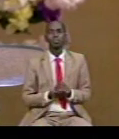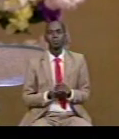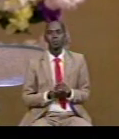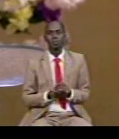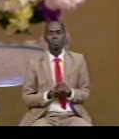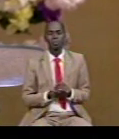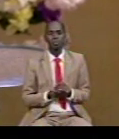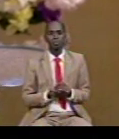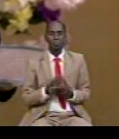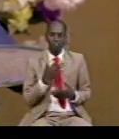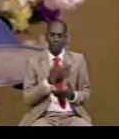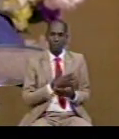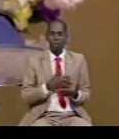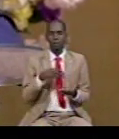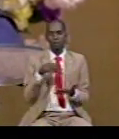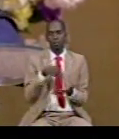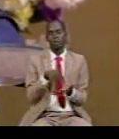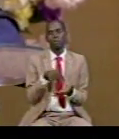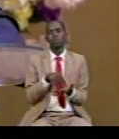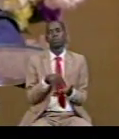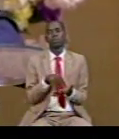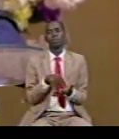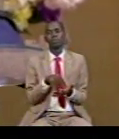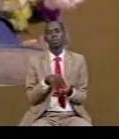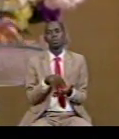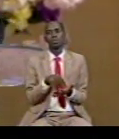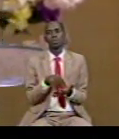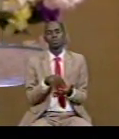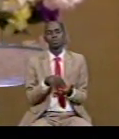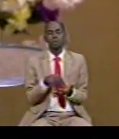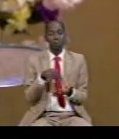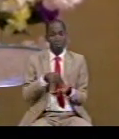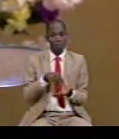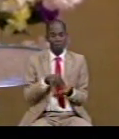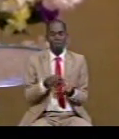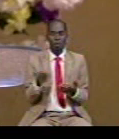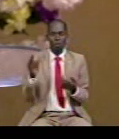Keep standing until they attend to you.